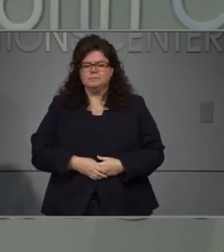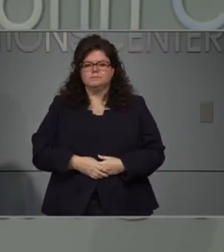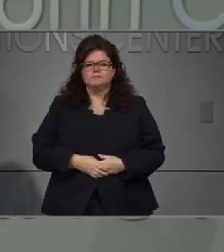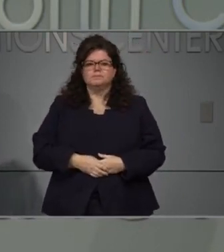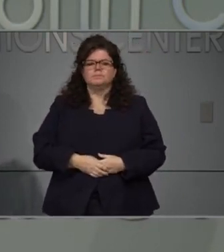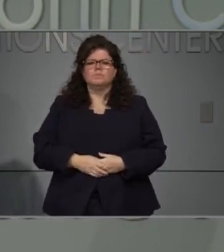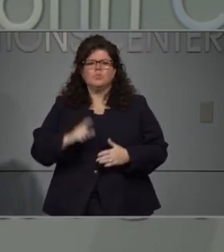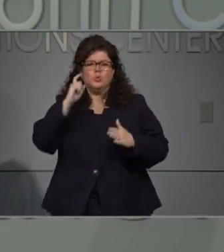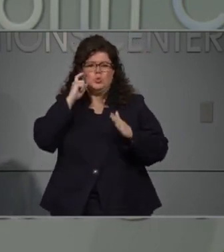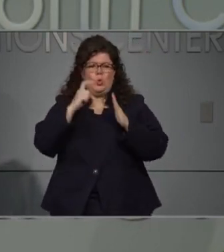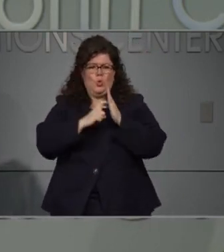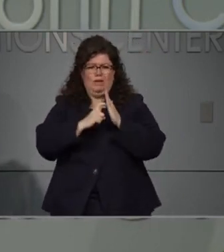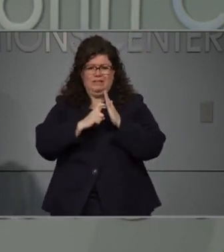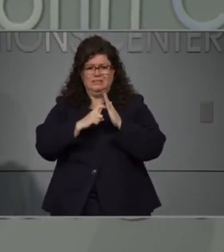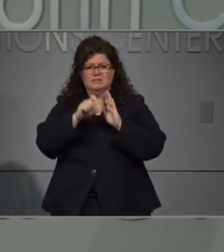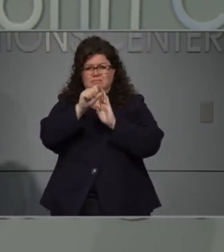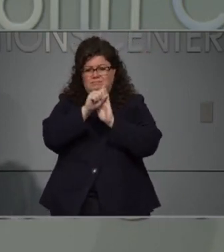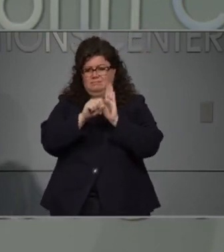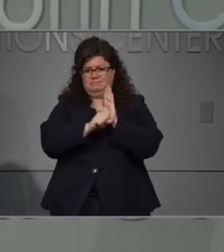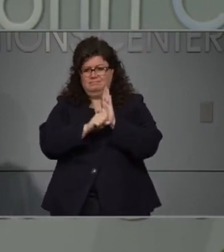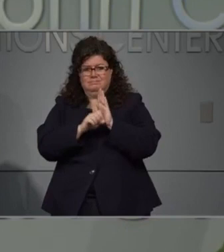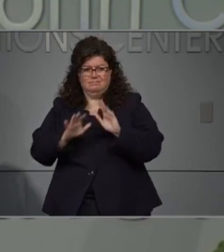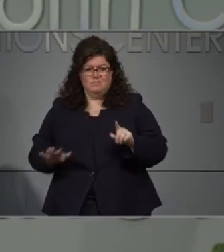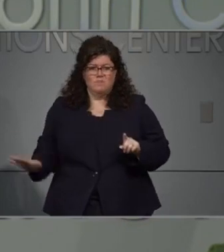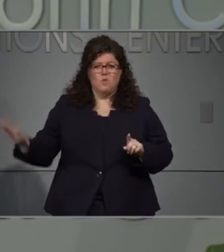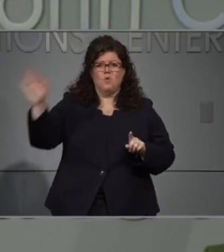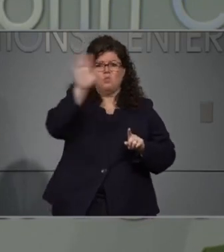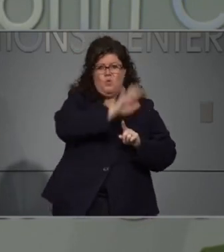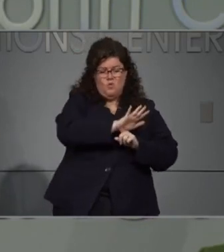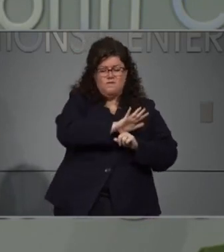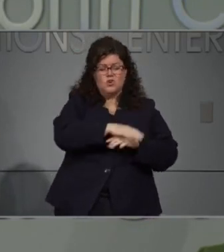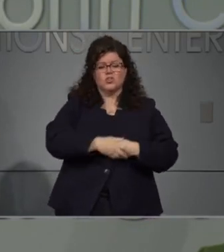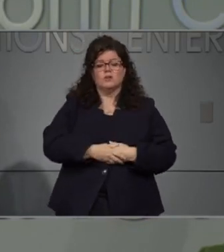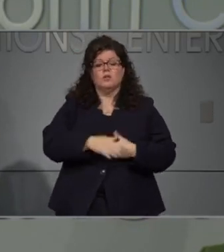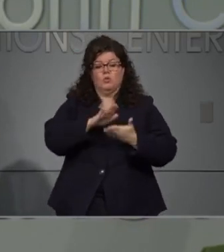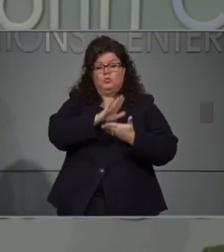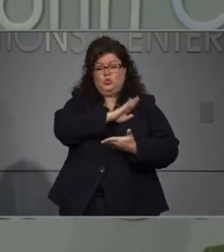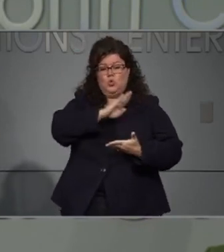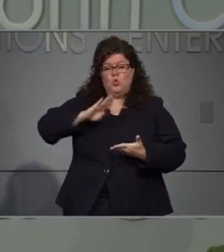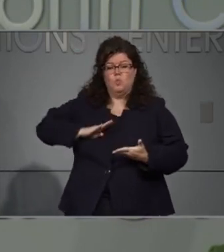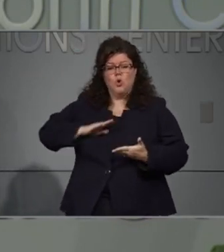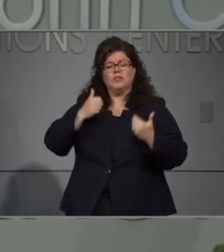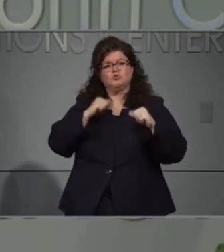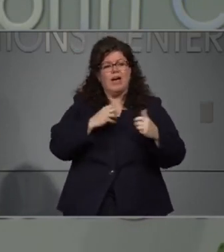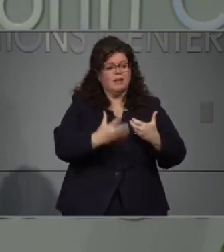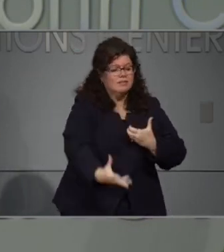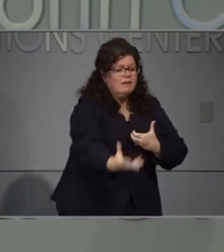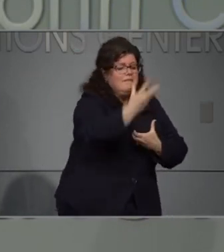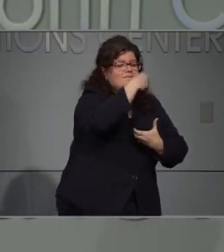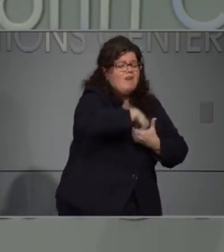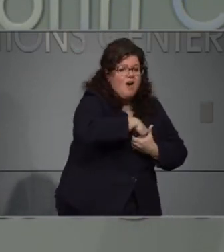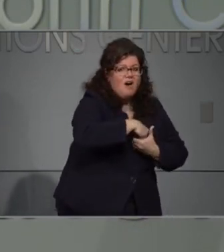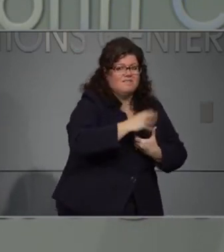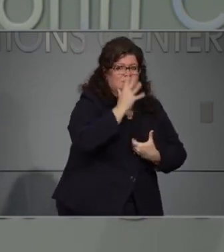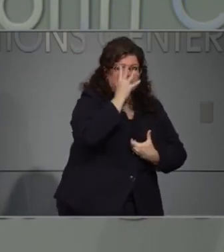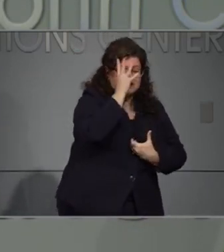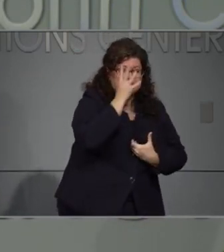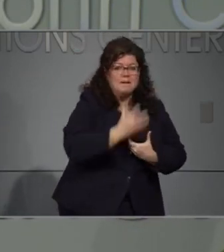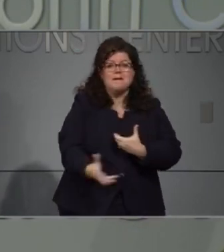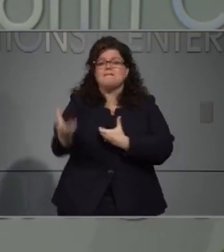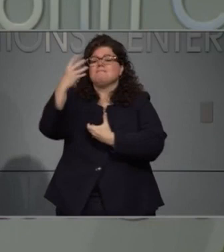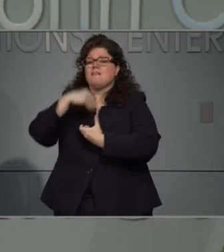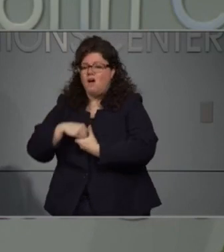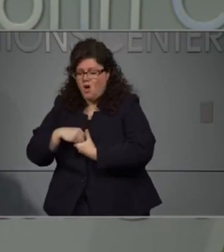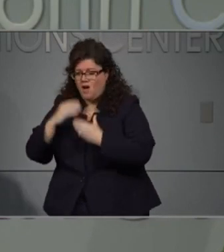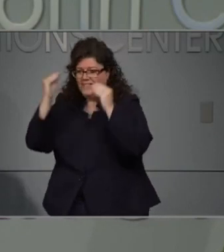state are school districts who are working hard to engage their teachers, their parents, their school leaders in figuring out what they can make work